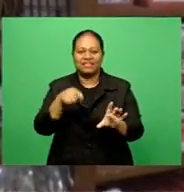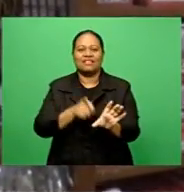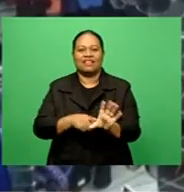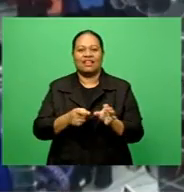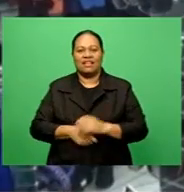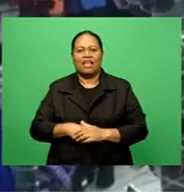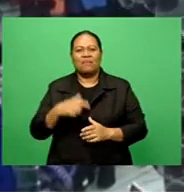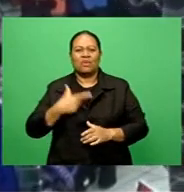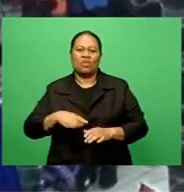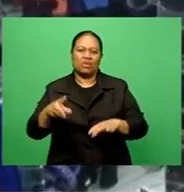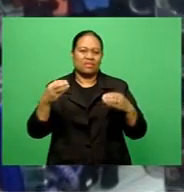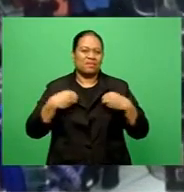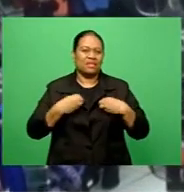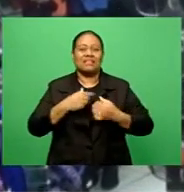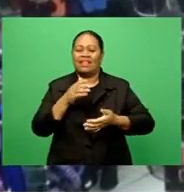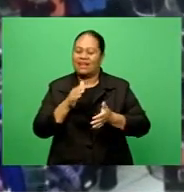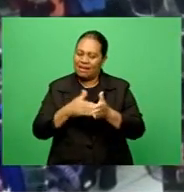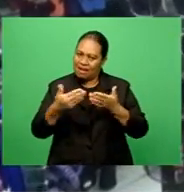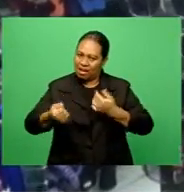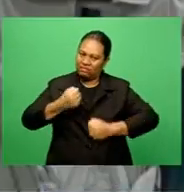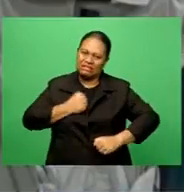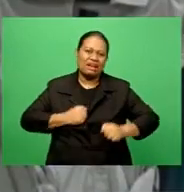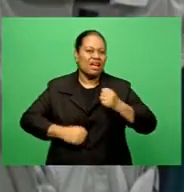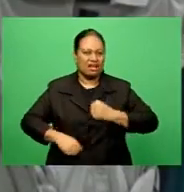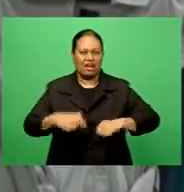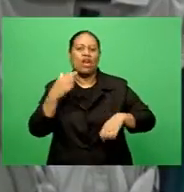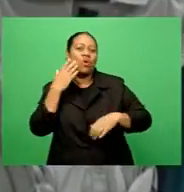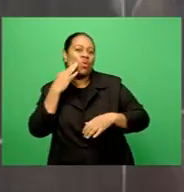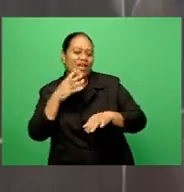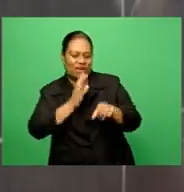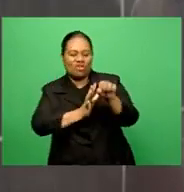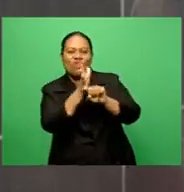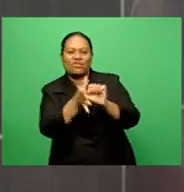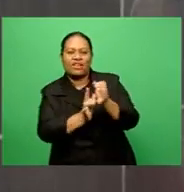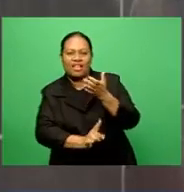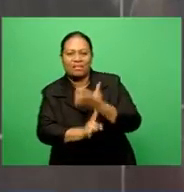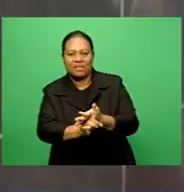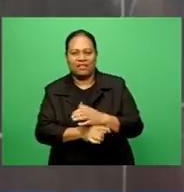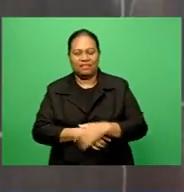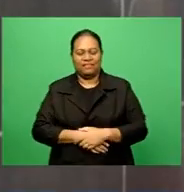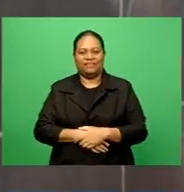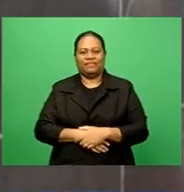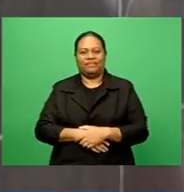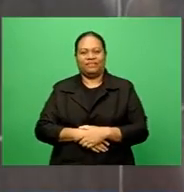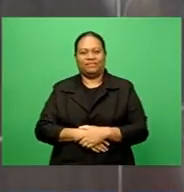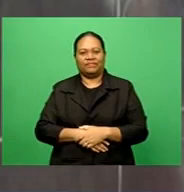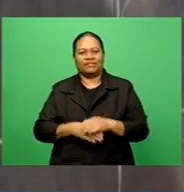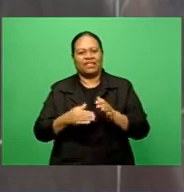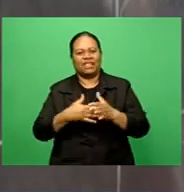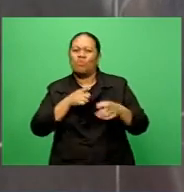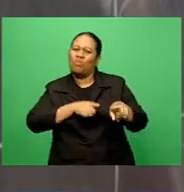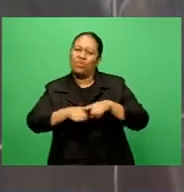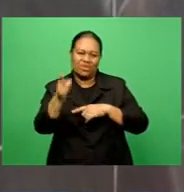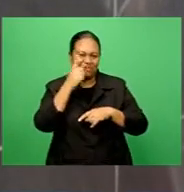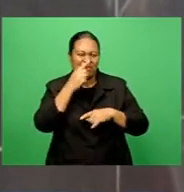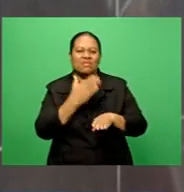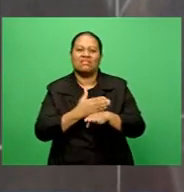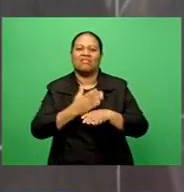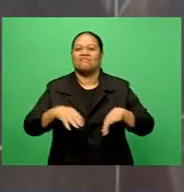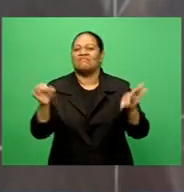her business has been struggling since COVID-19 hit in March. People have no job, jobless, no